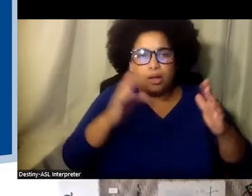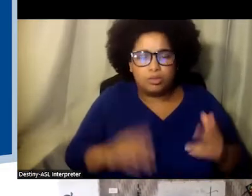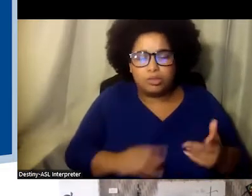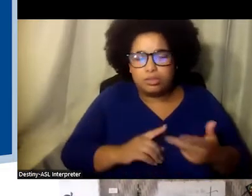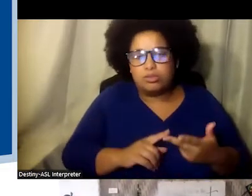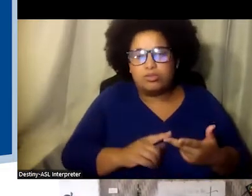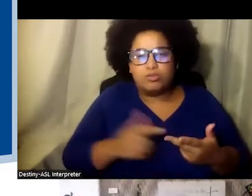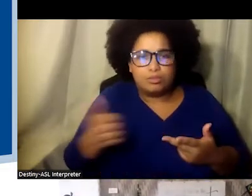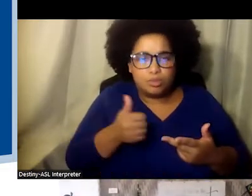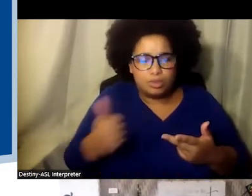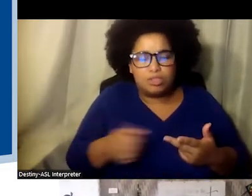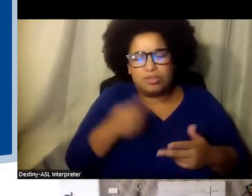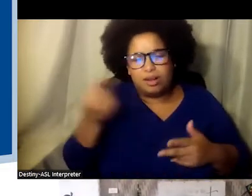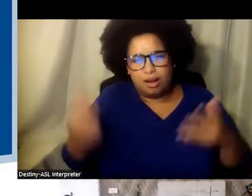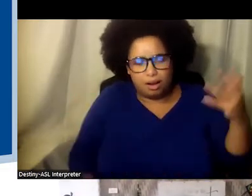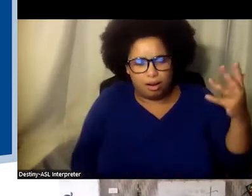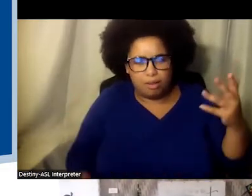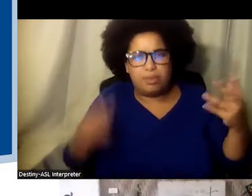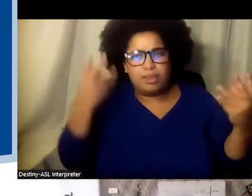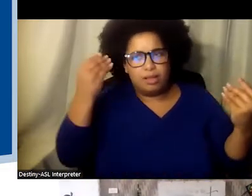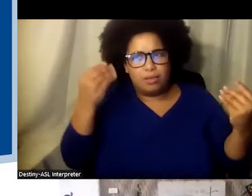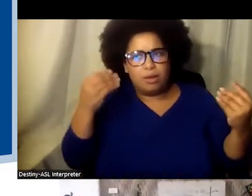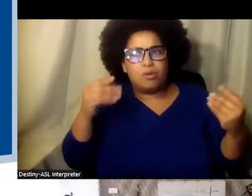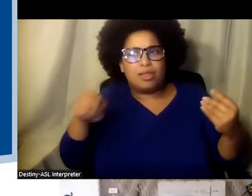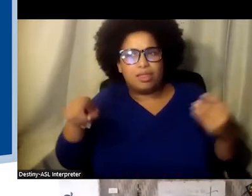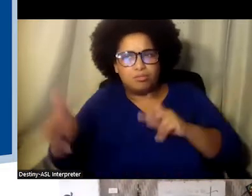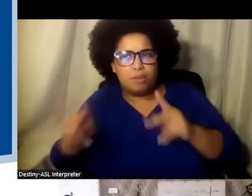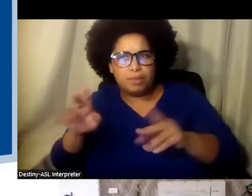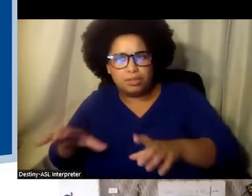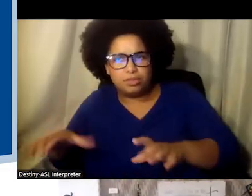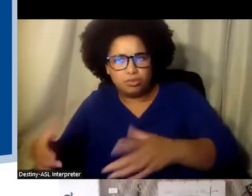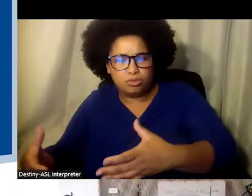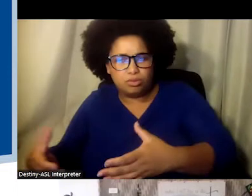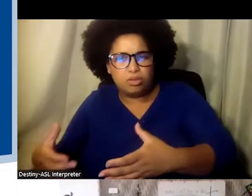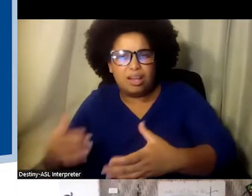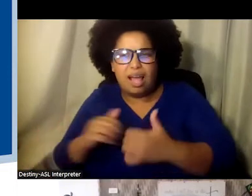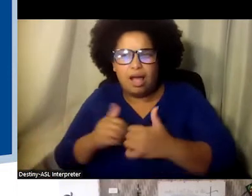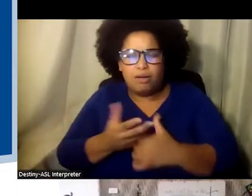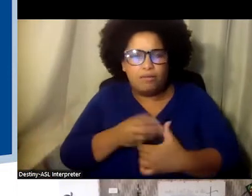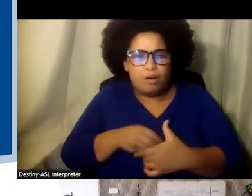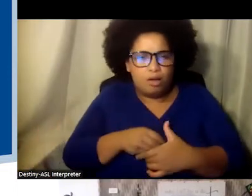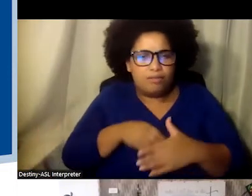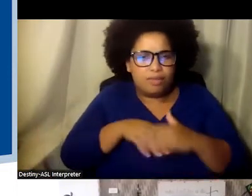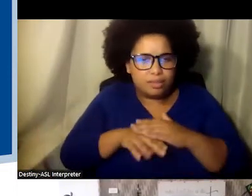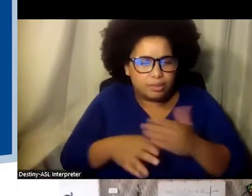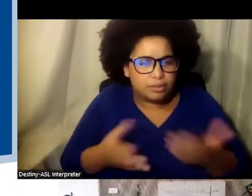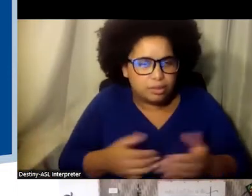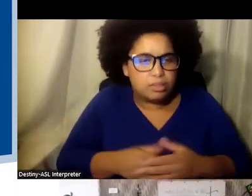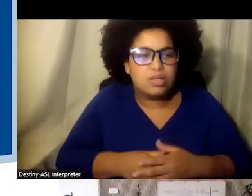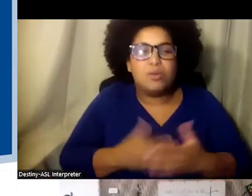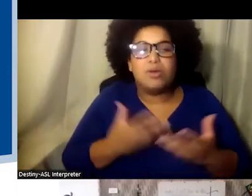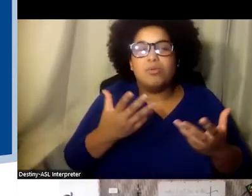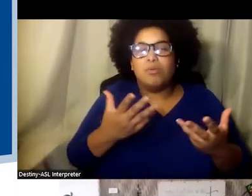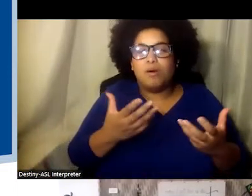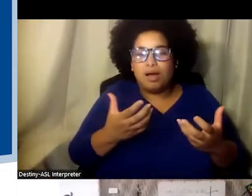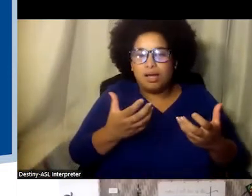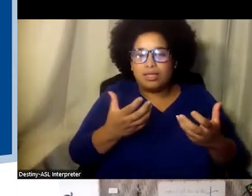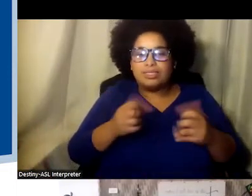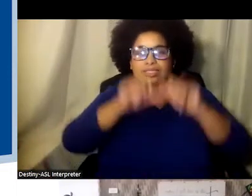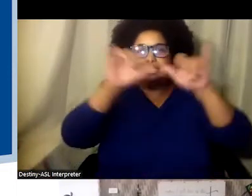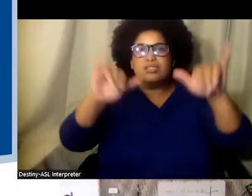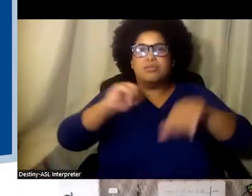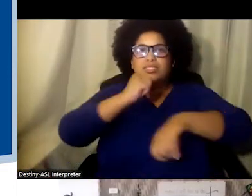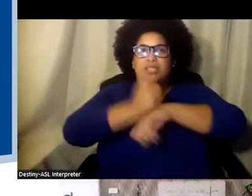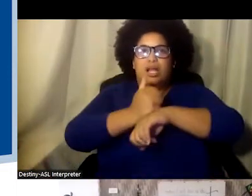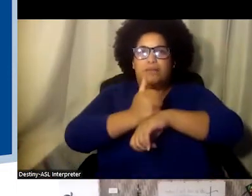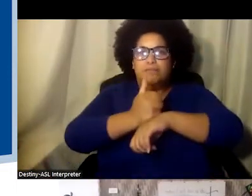transportation, and more. At this moment in time, we are trying to build aging and disability into an already built system that